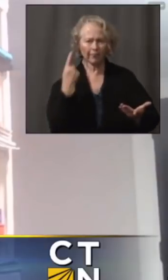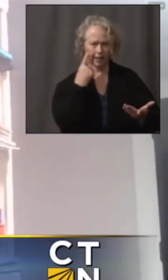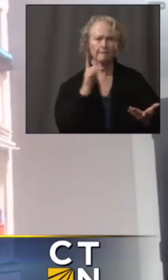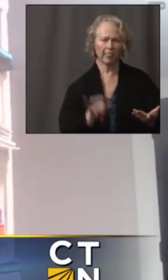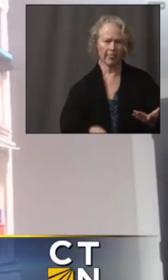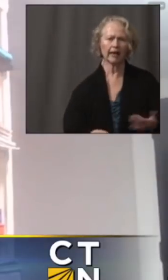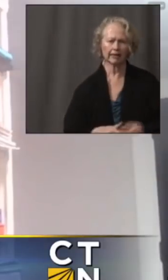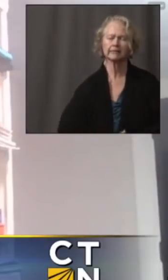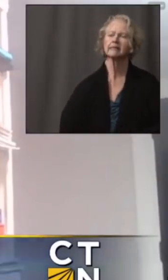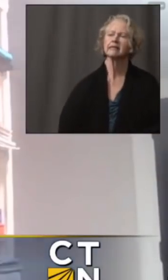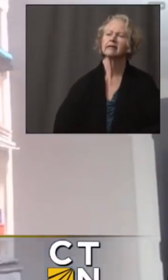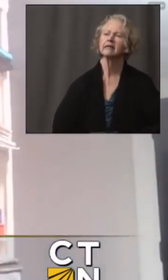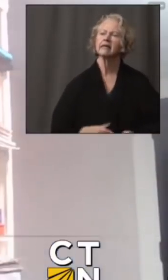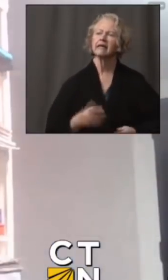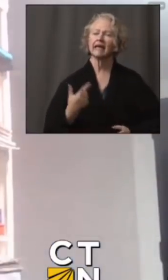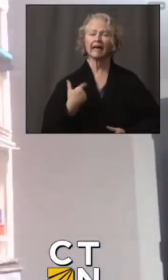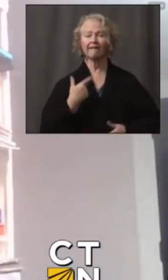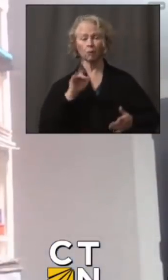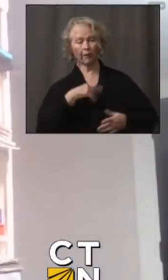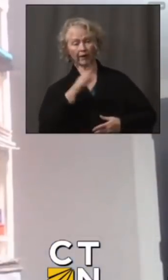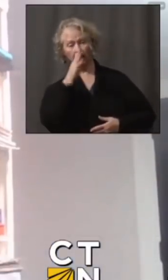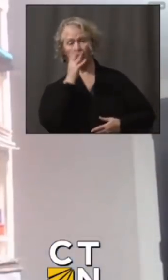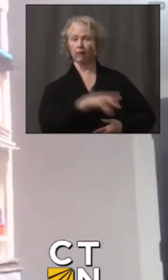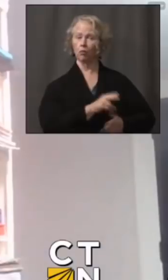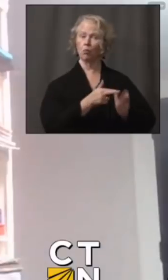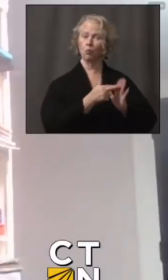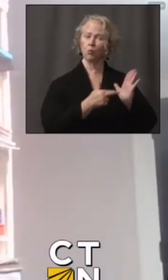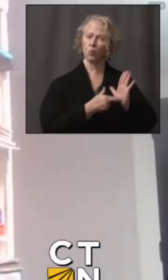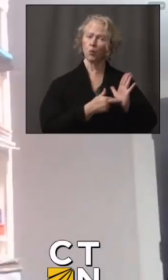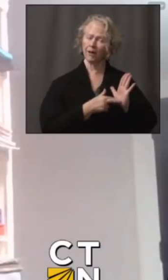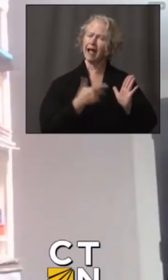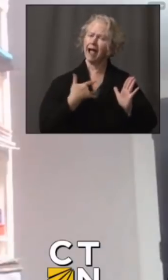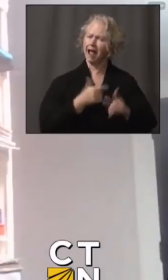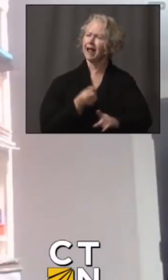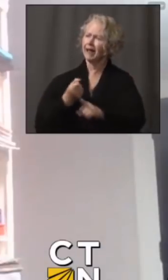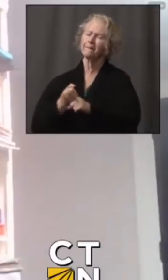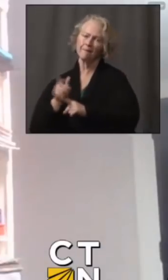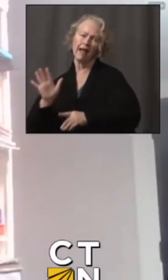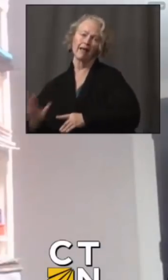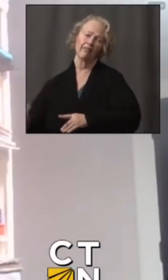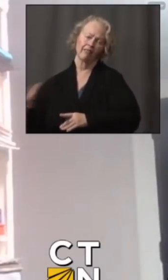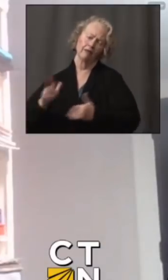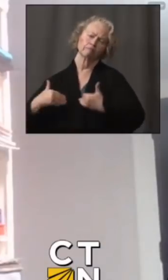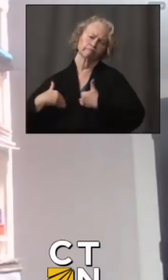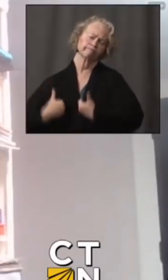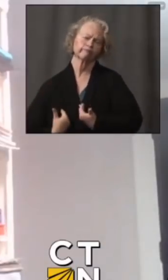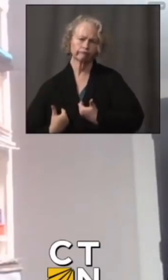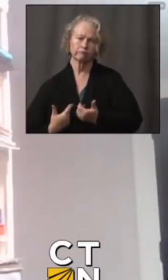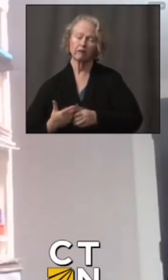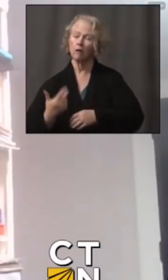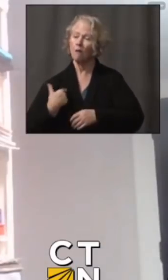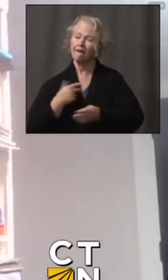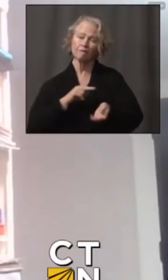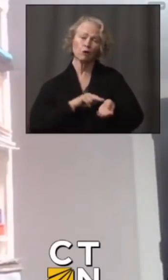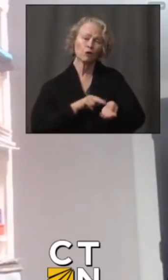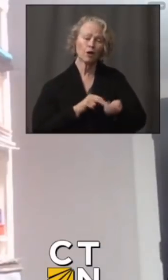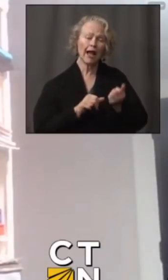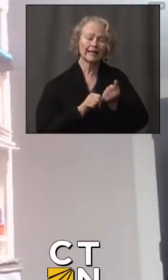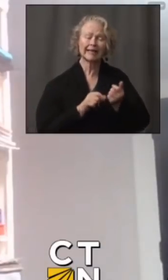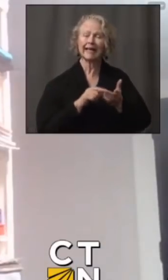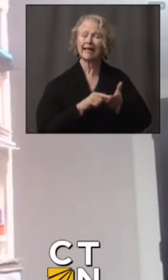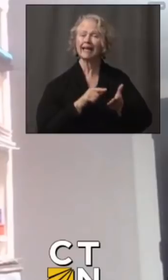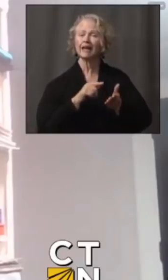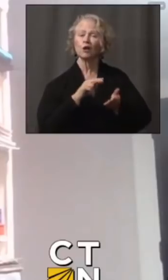maybe ignoring some of these rules. We have nursing assistants in nursing